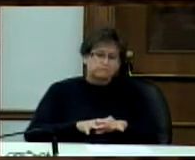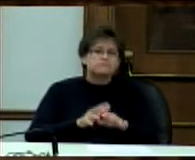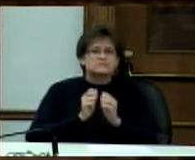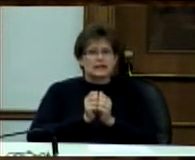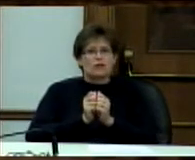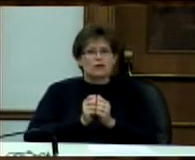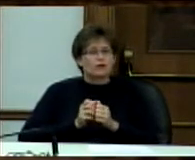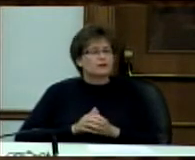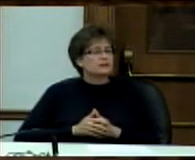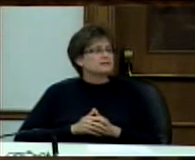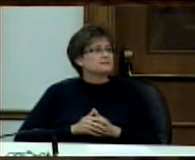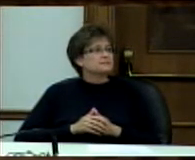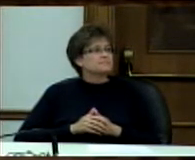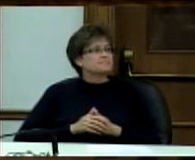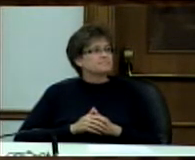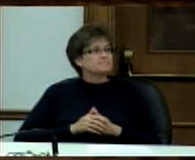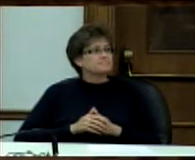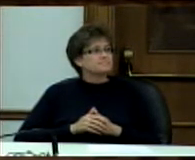district.